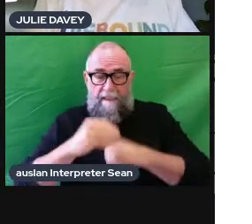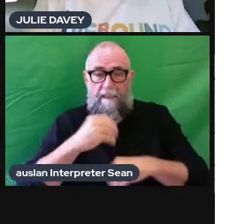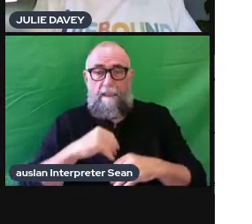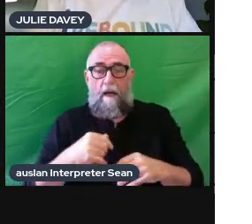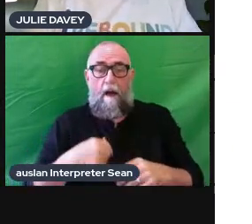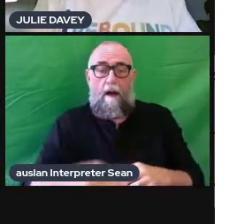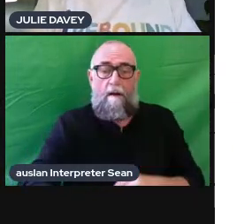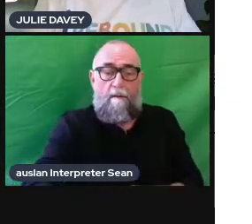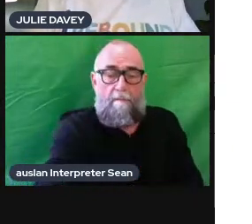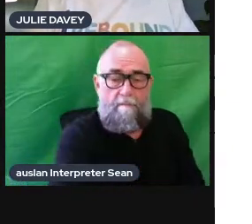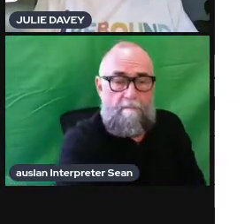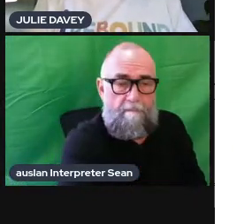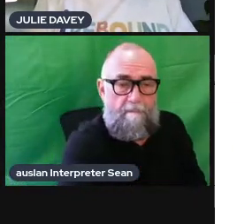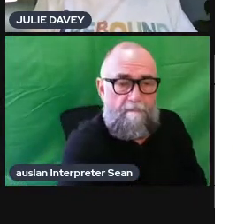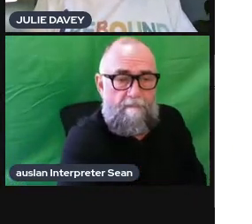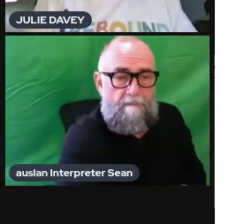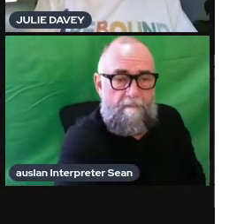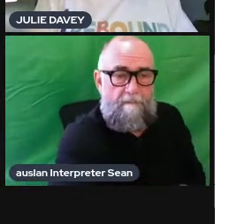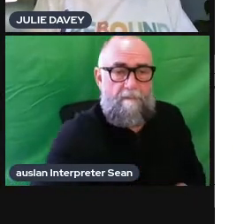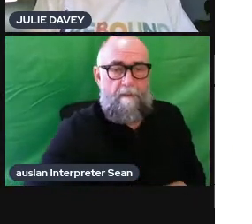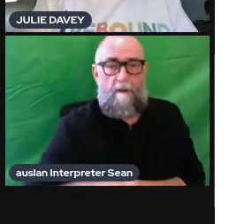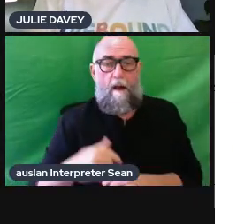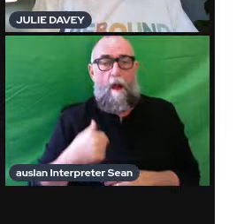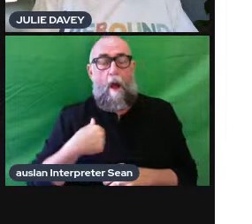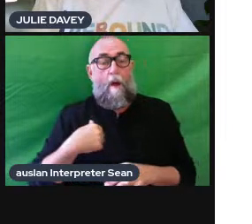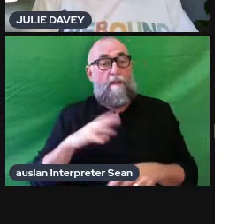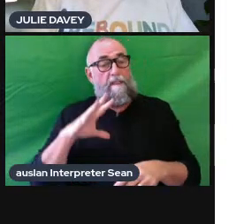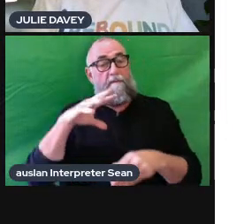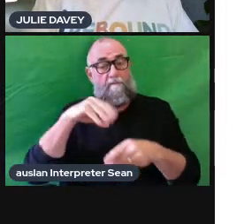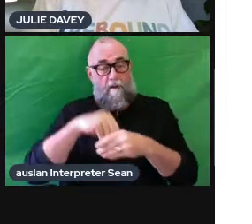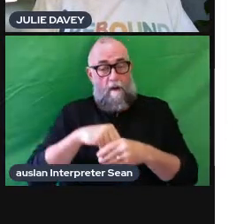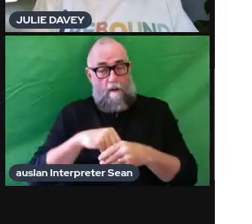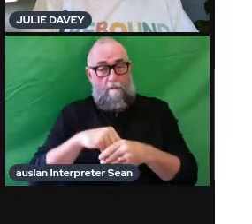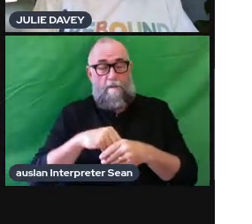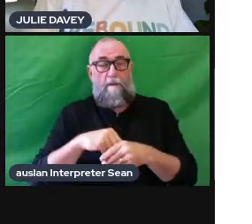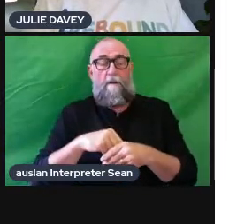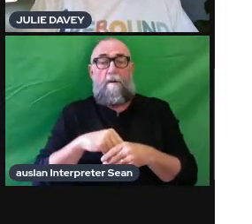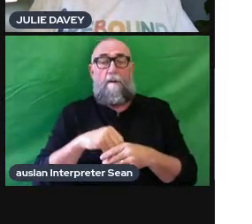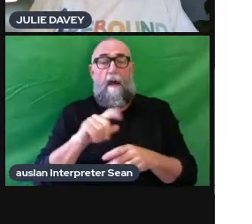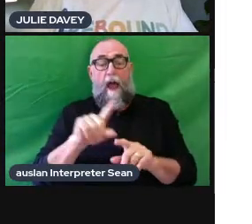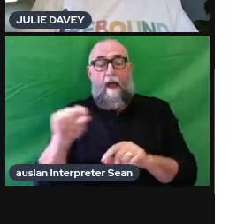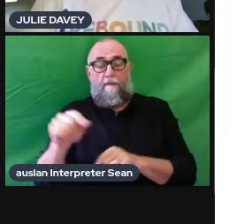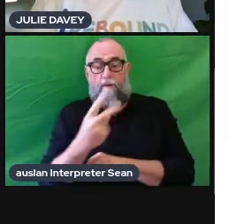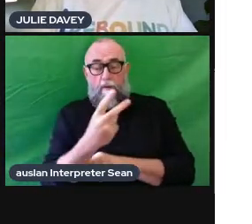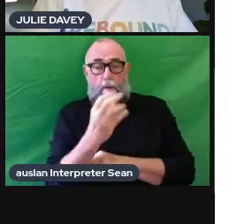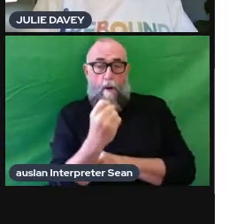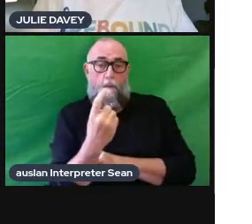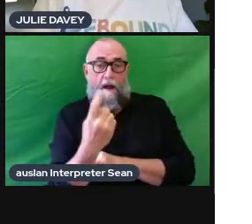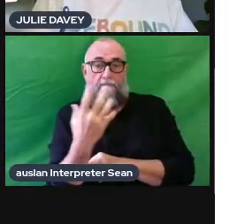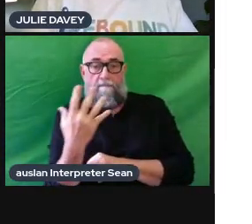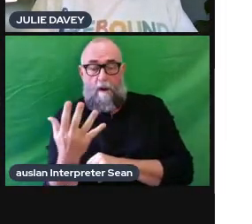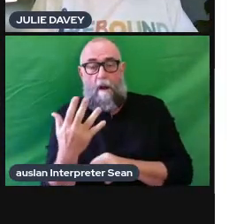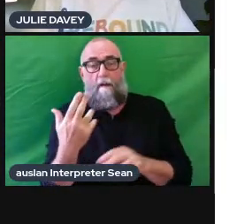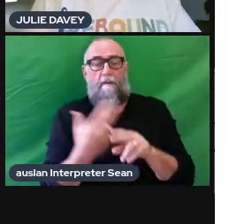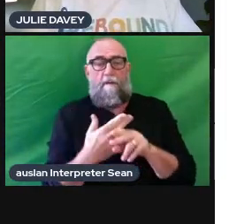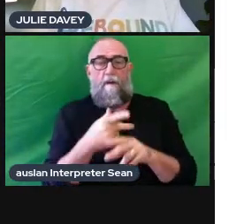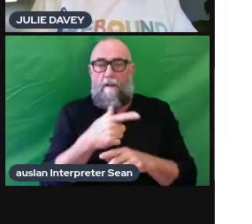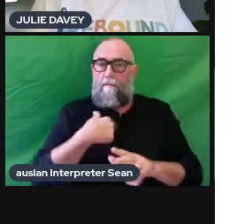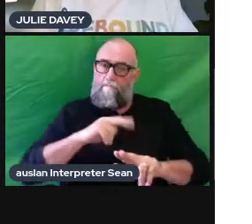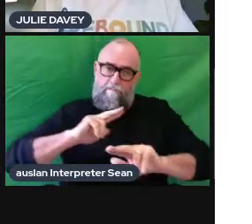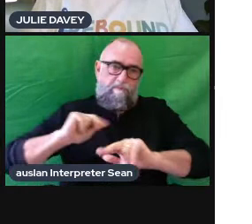service after surviving stroke in 2015. I wanted to be able to help improve stroke care